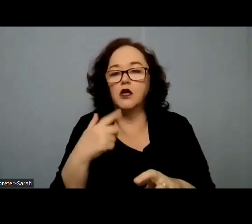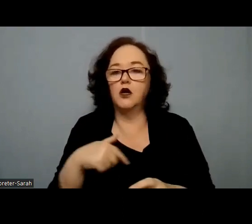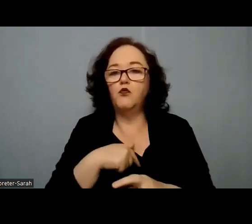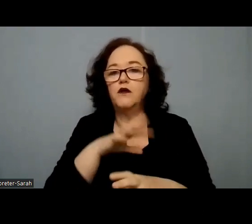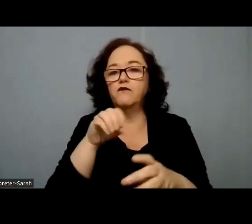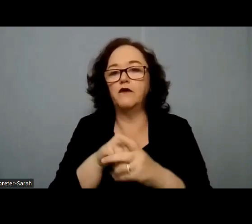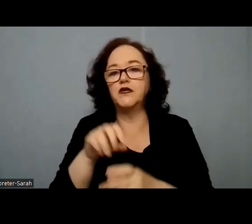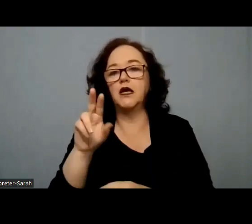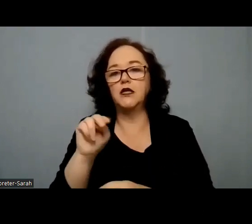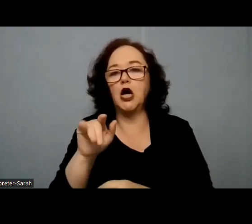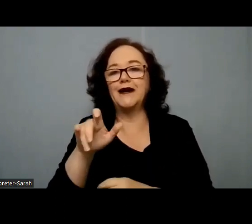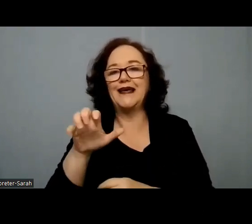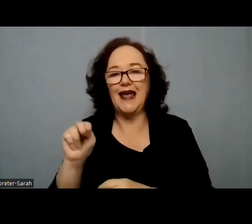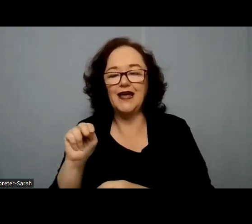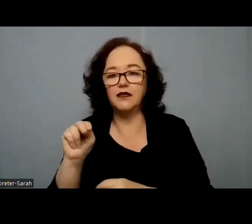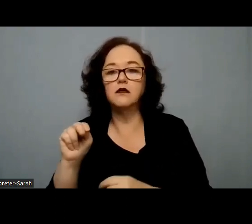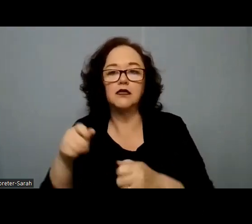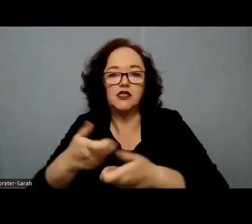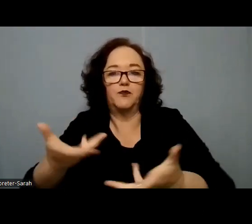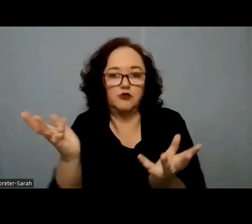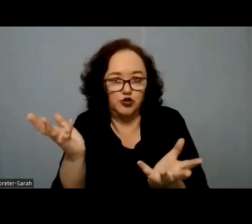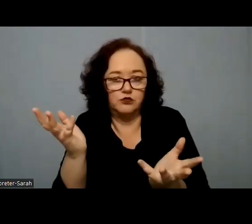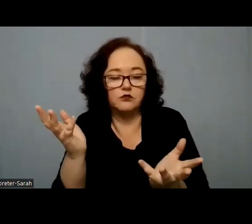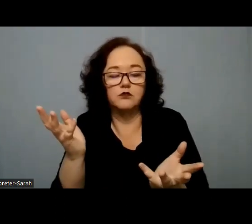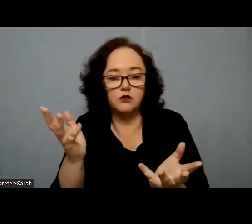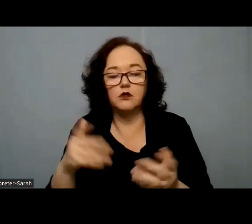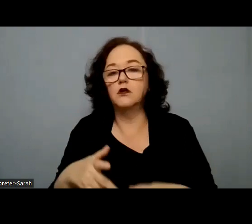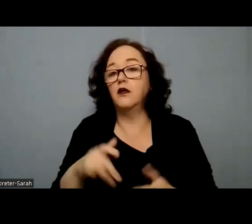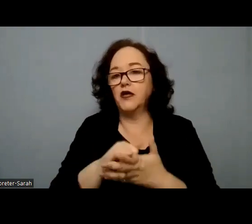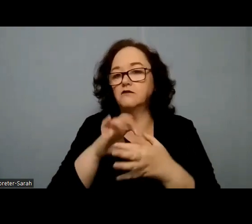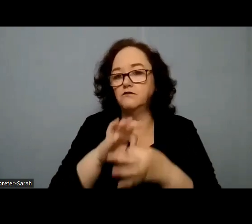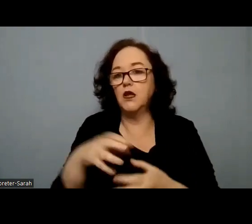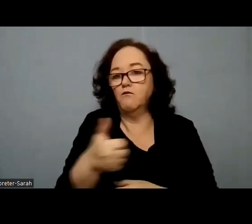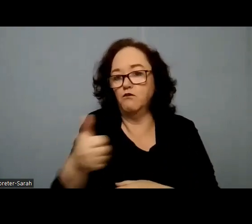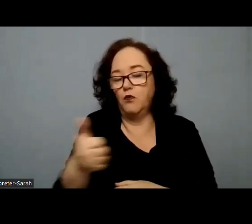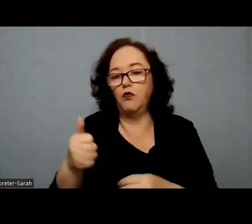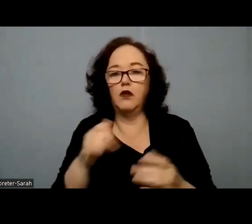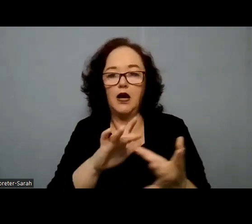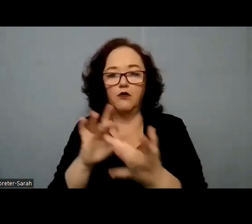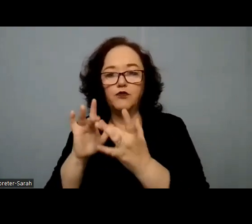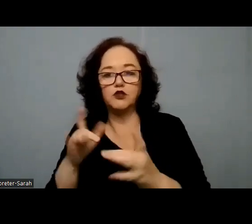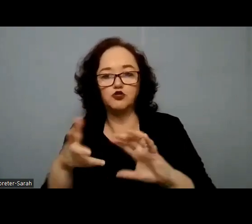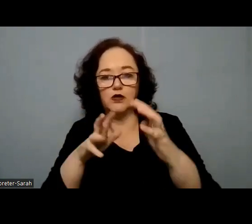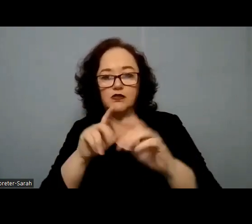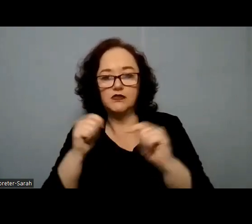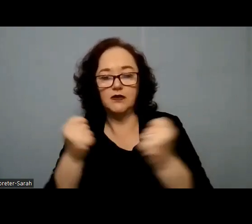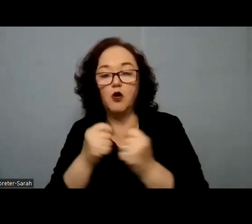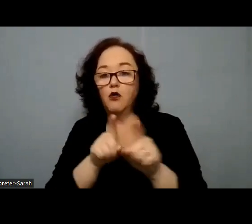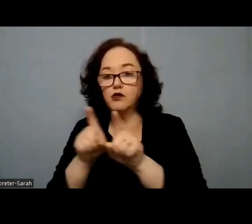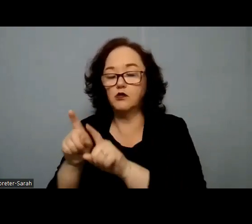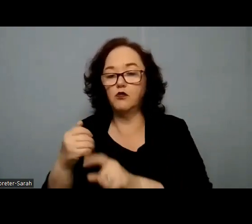distribution. So not only is our mobile crisis outreach team deployed, we also have our substance